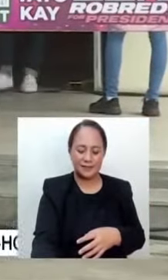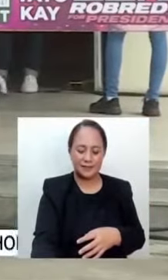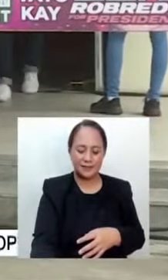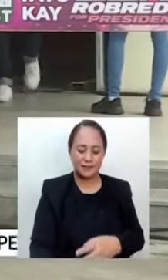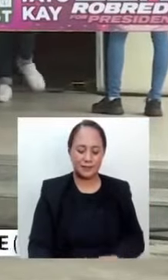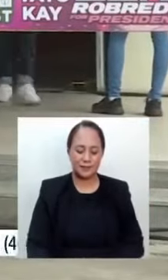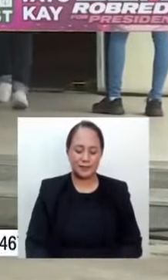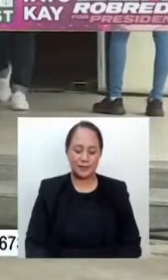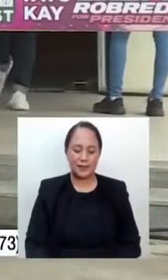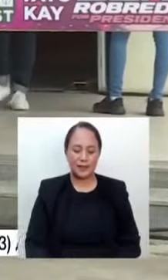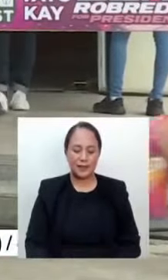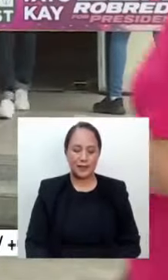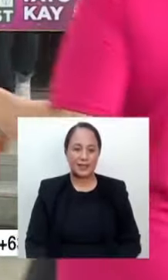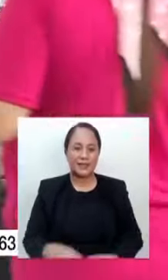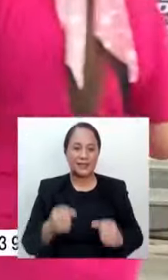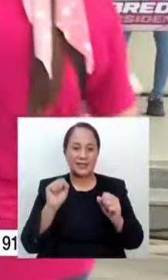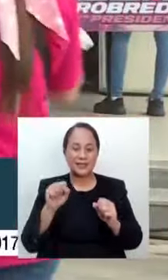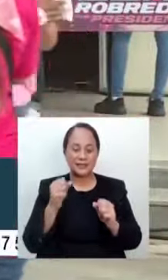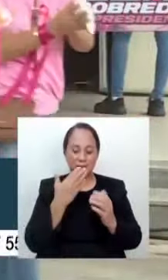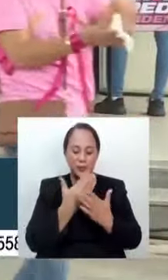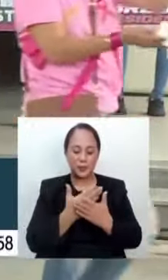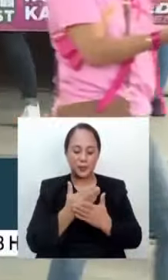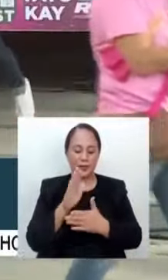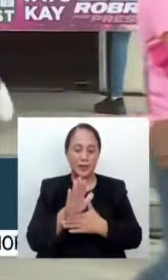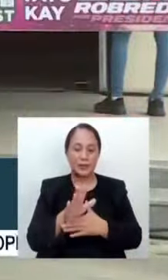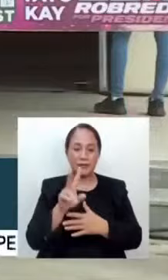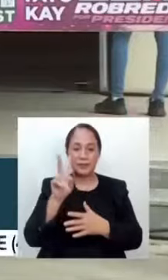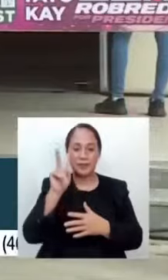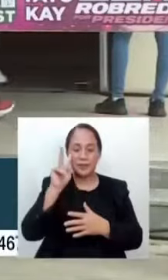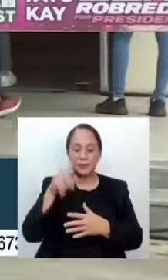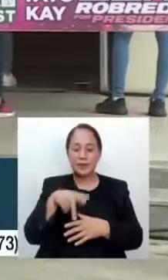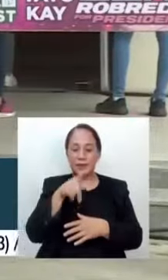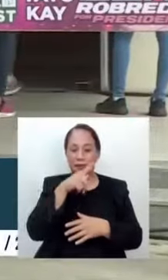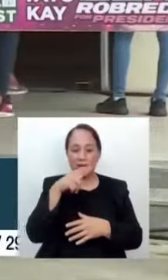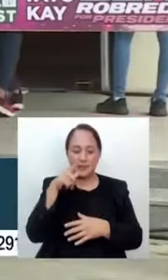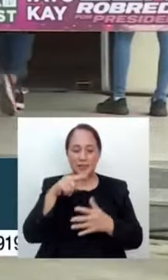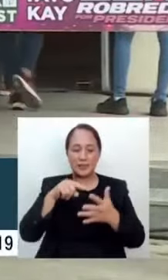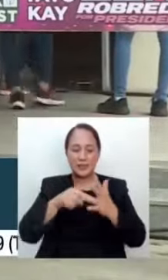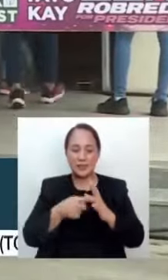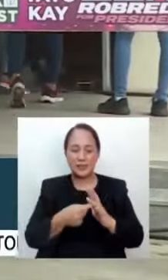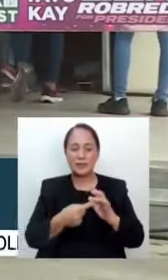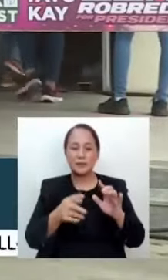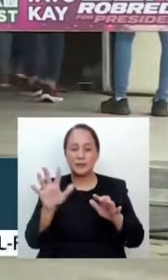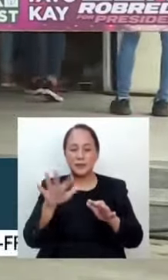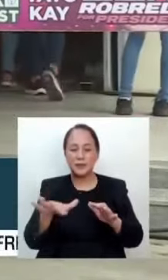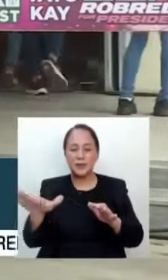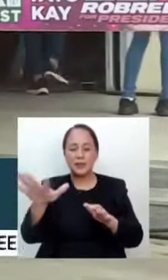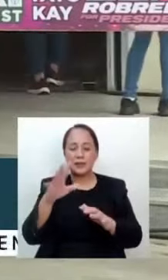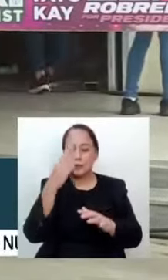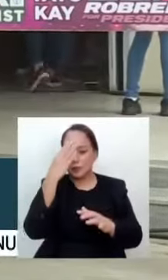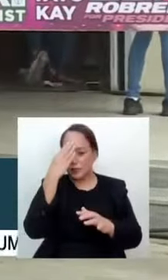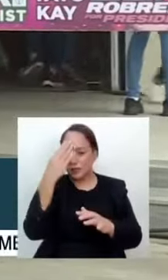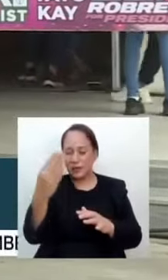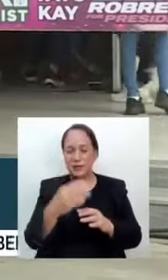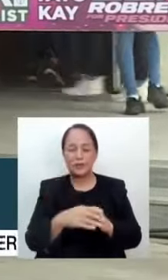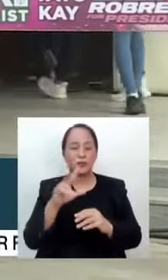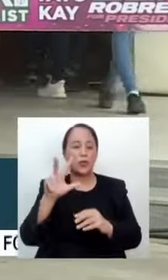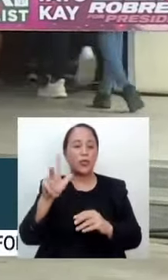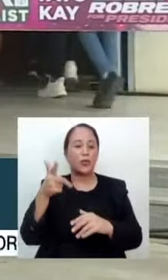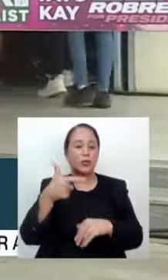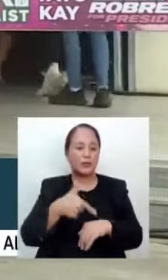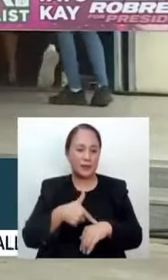Yes, Carmina, good afternoon. VP Lenny is set to return to the vote-rich province of Bulacan for the third